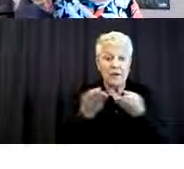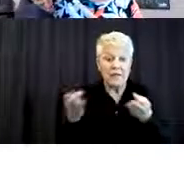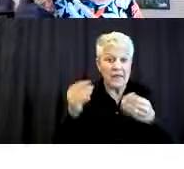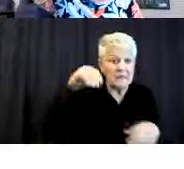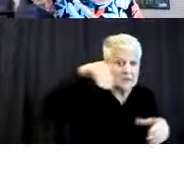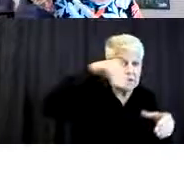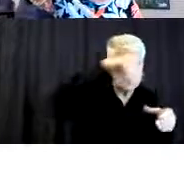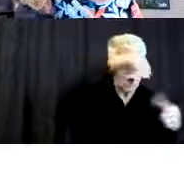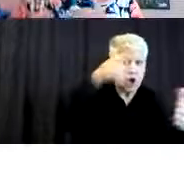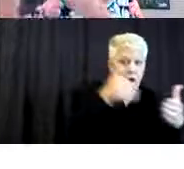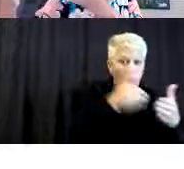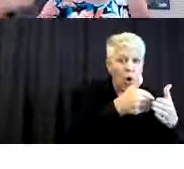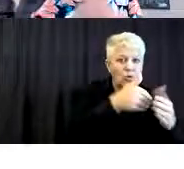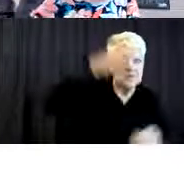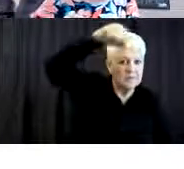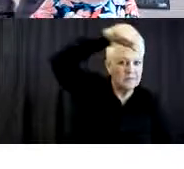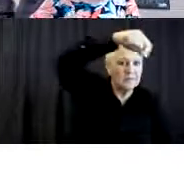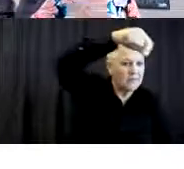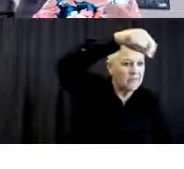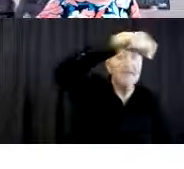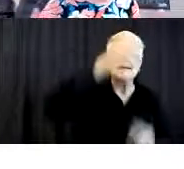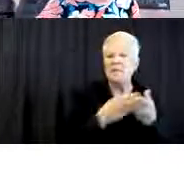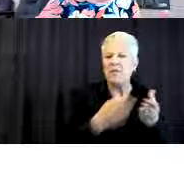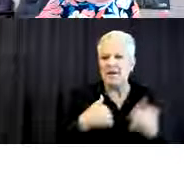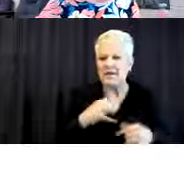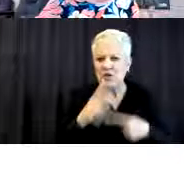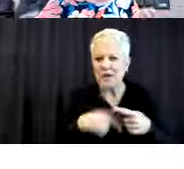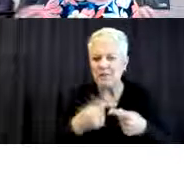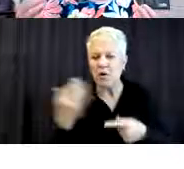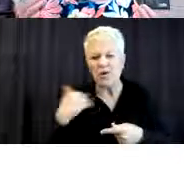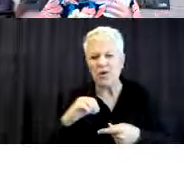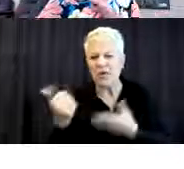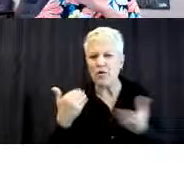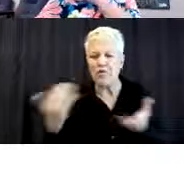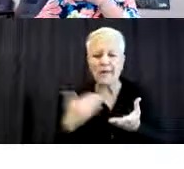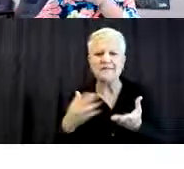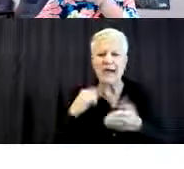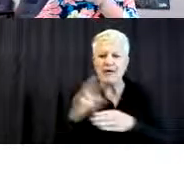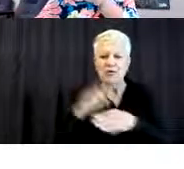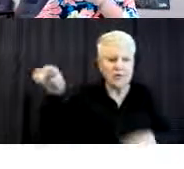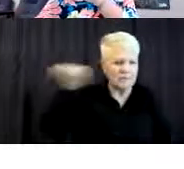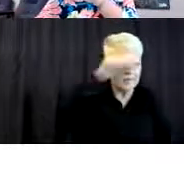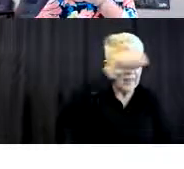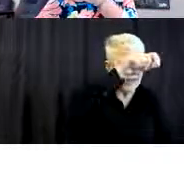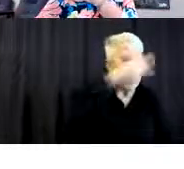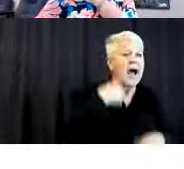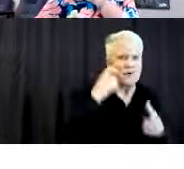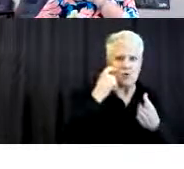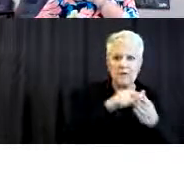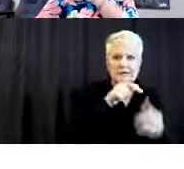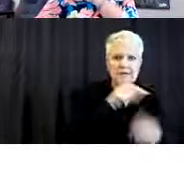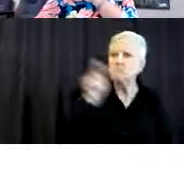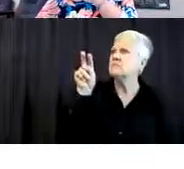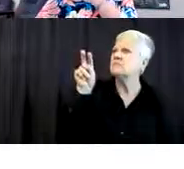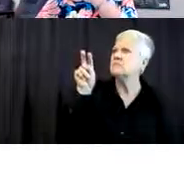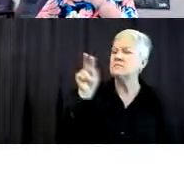of holding them by the strings, some of the things that I was talking about earlier and other things, I noticed that he did have a head turn.